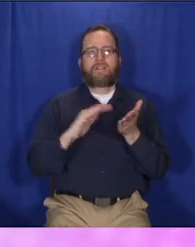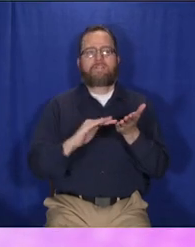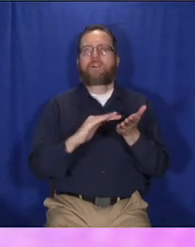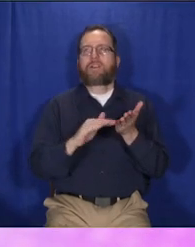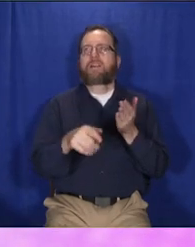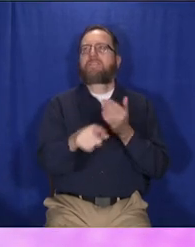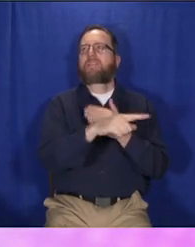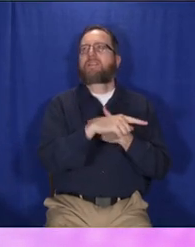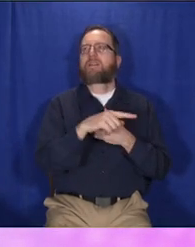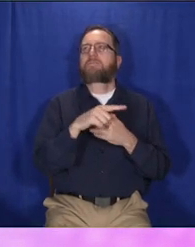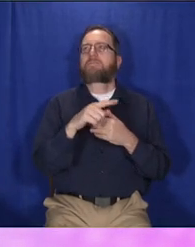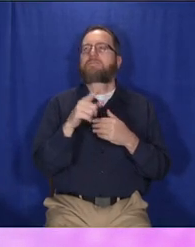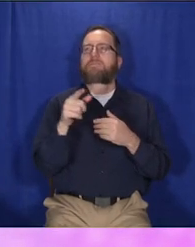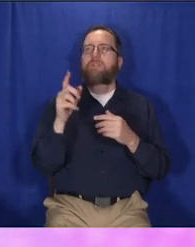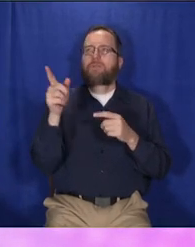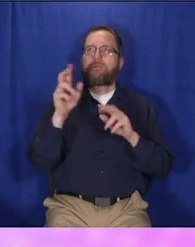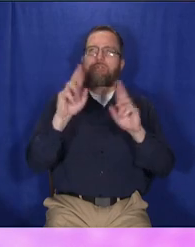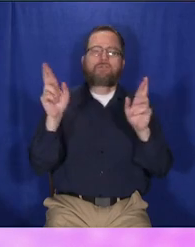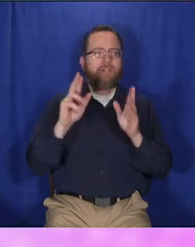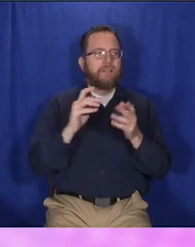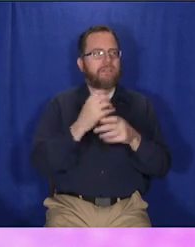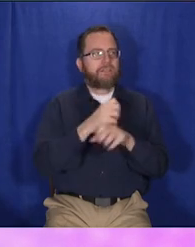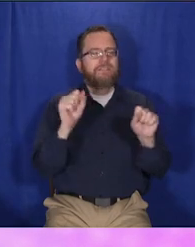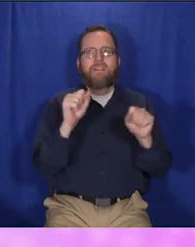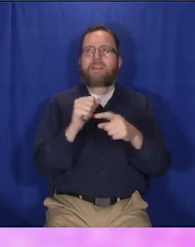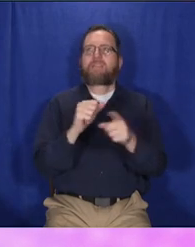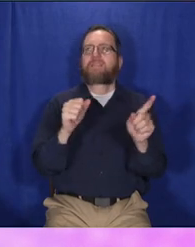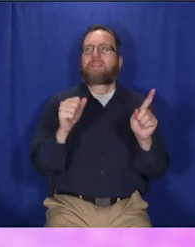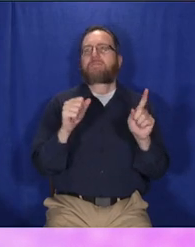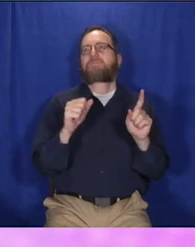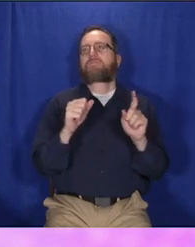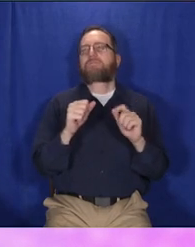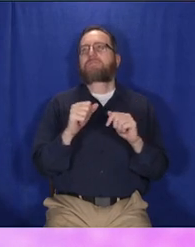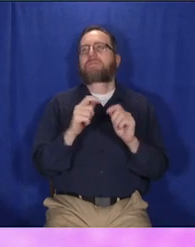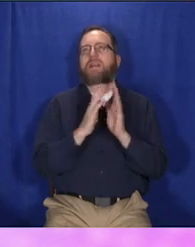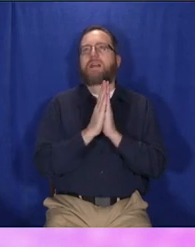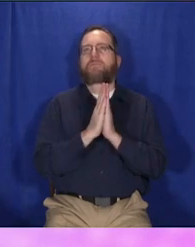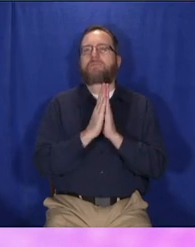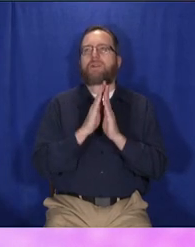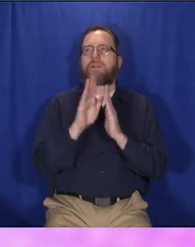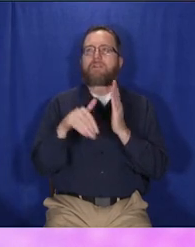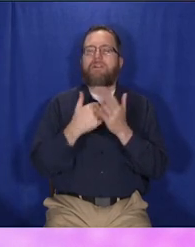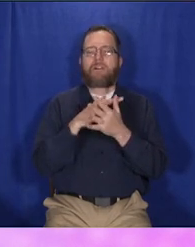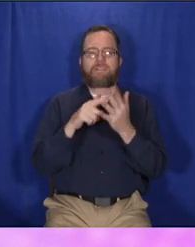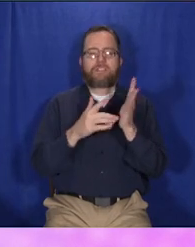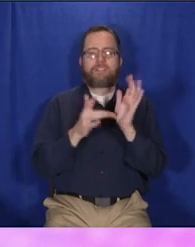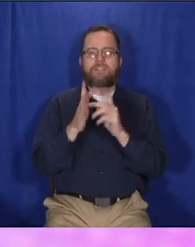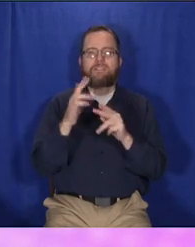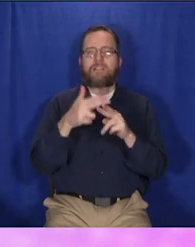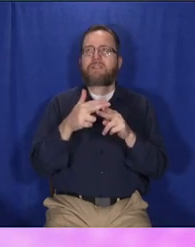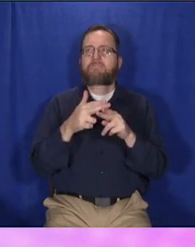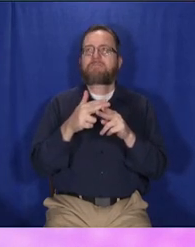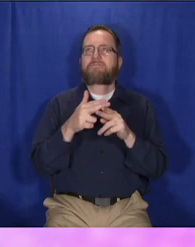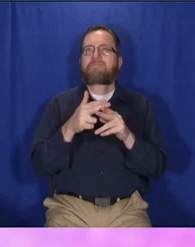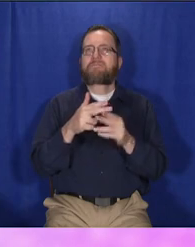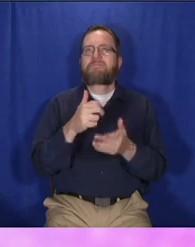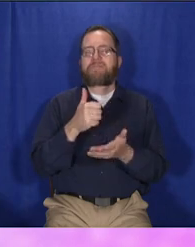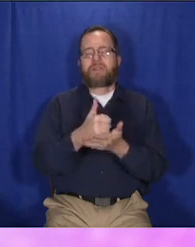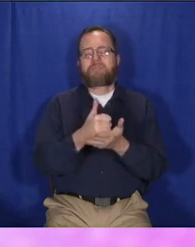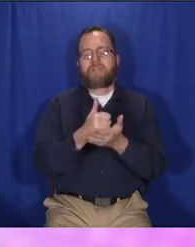and that you would save them according to your grace, God. We pray all this in Jesus' name.